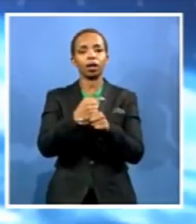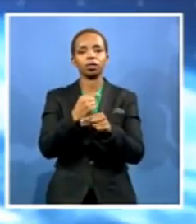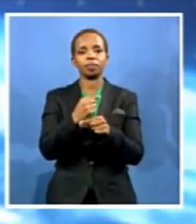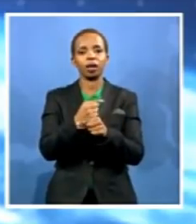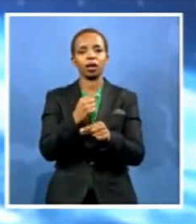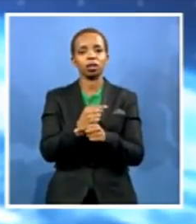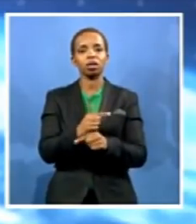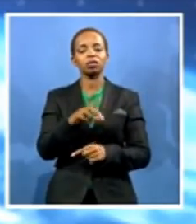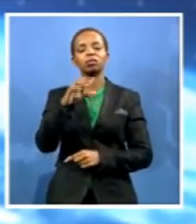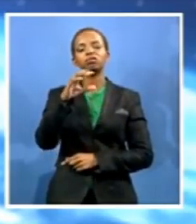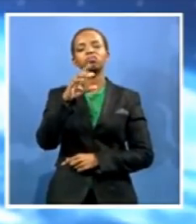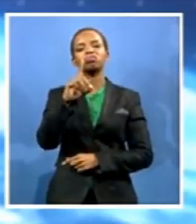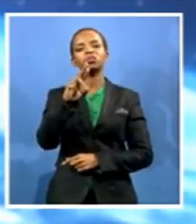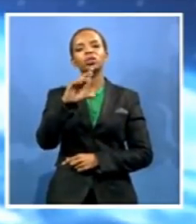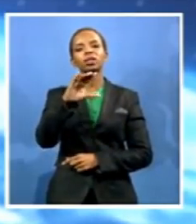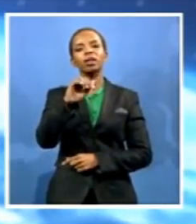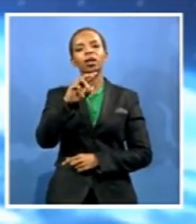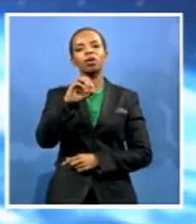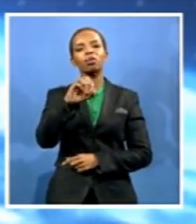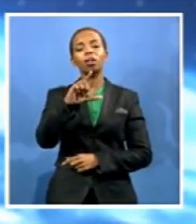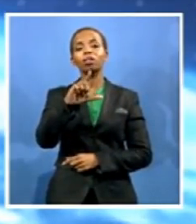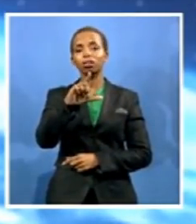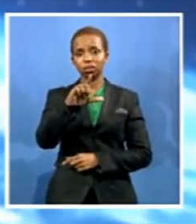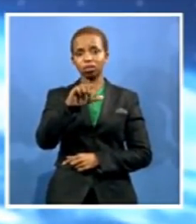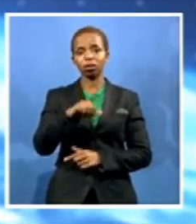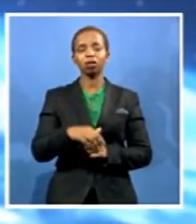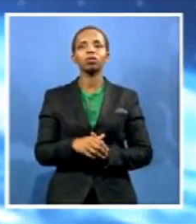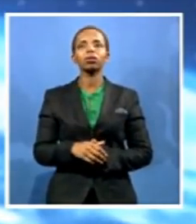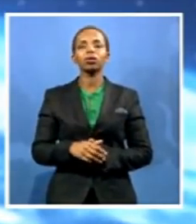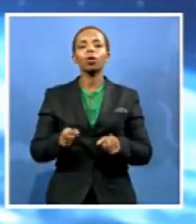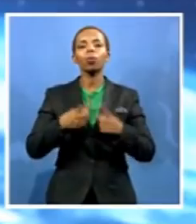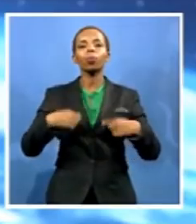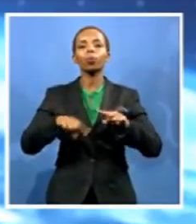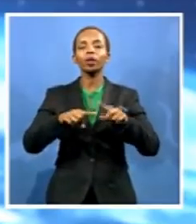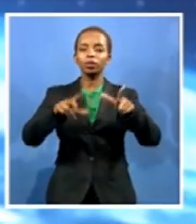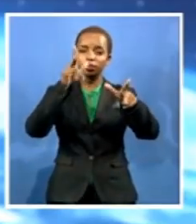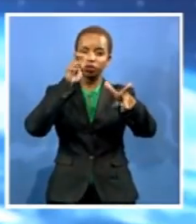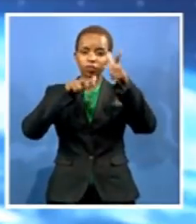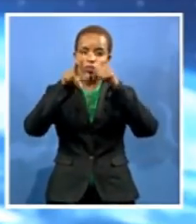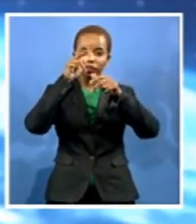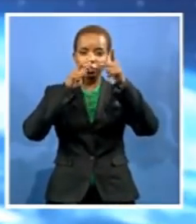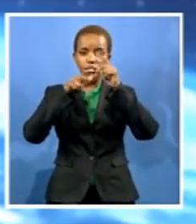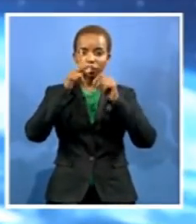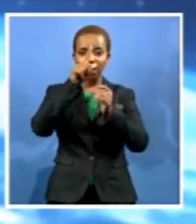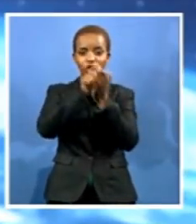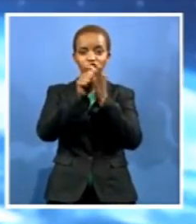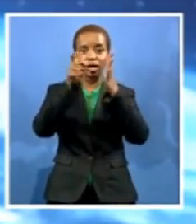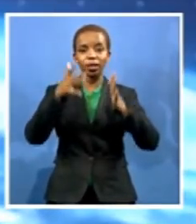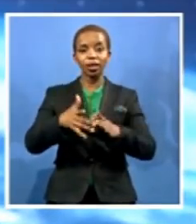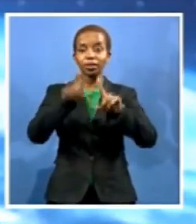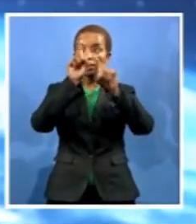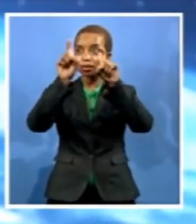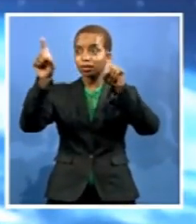perspective. We're hearing from journalists across the continent about reports